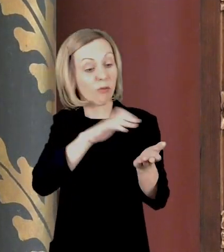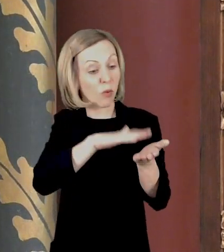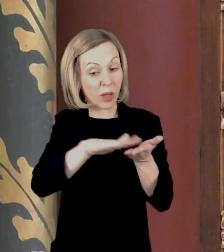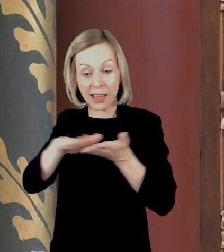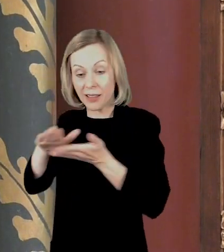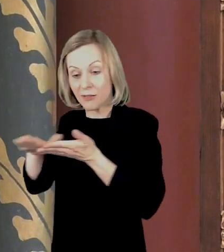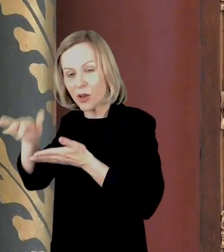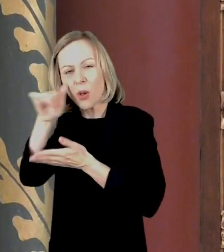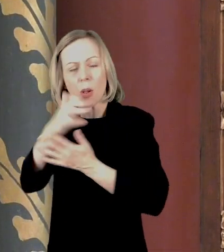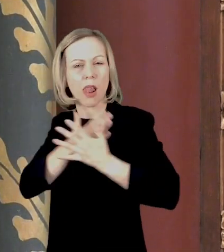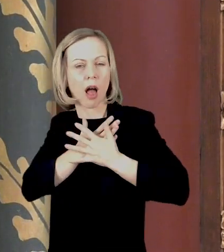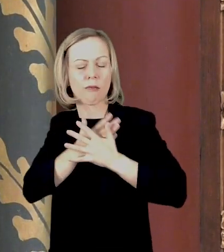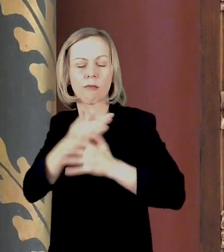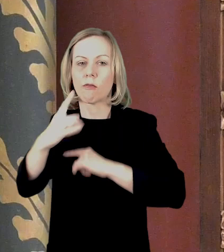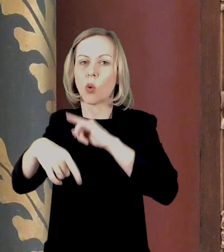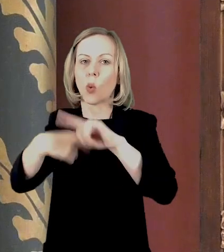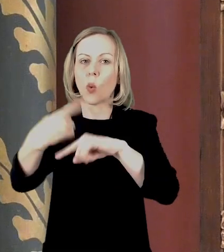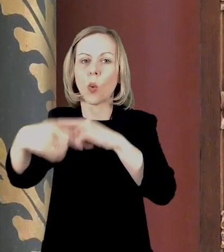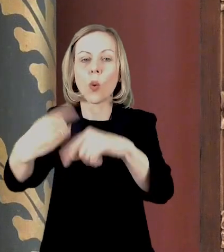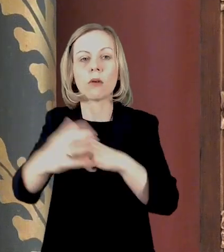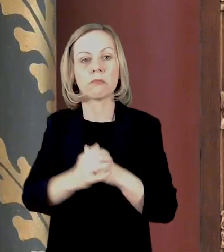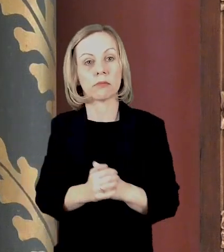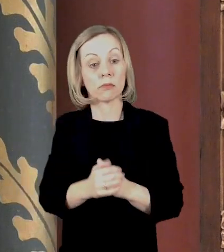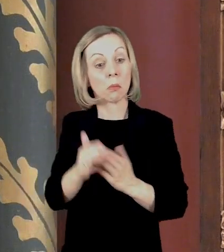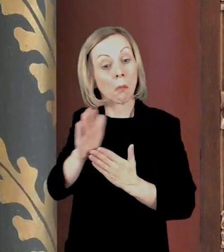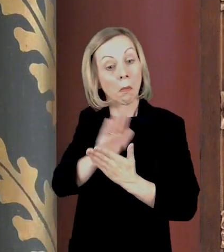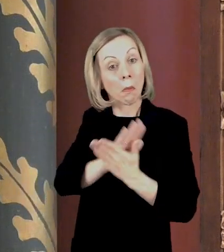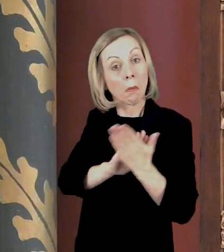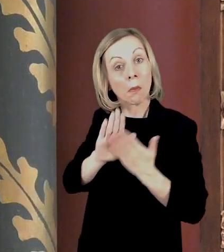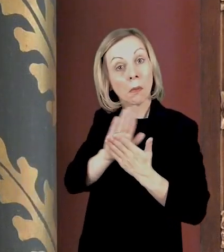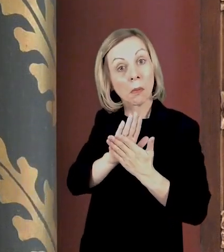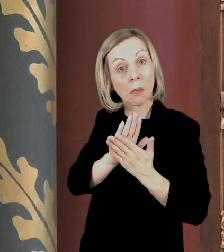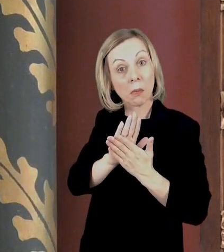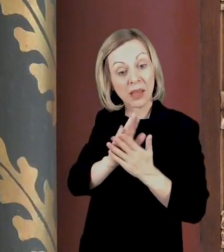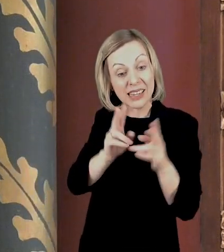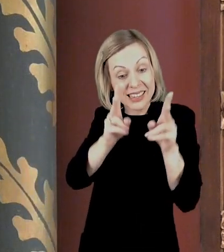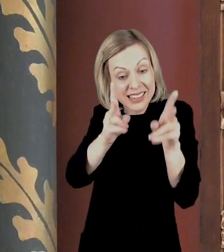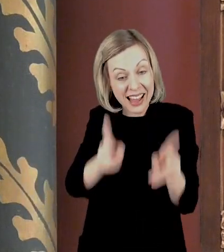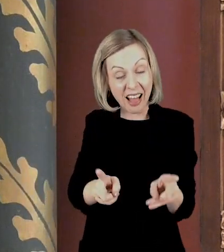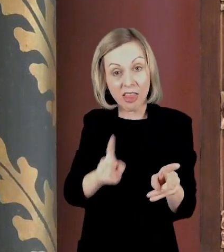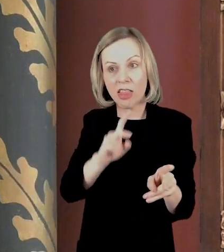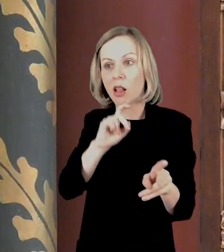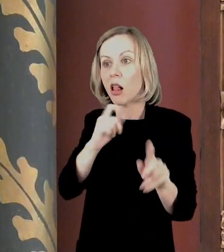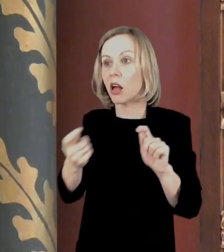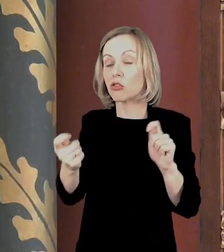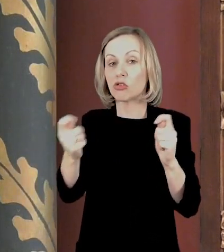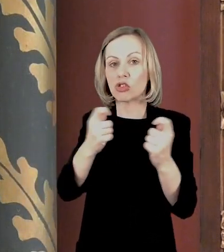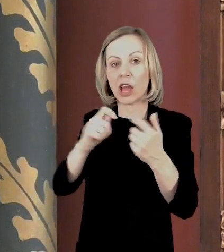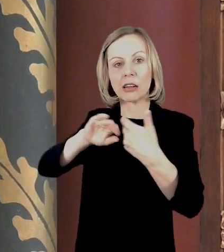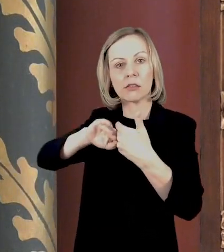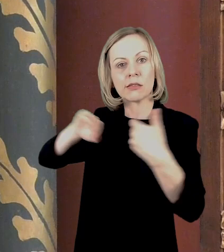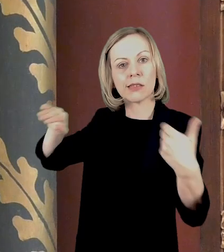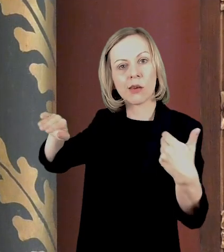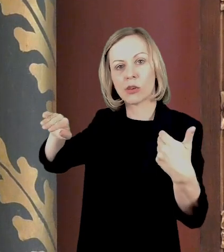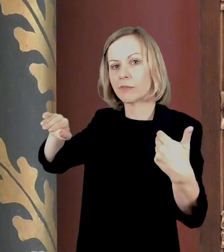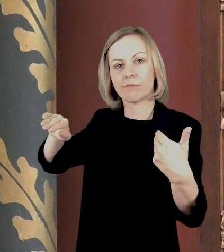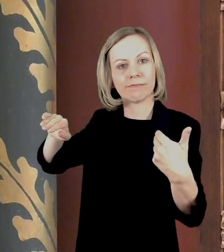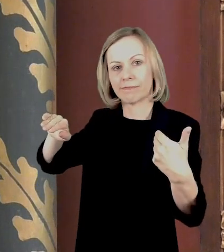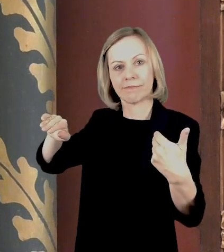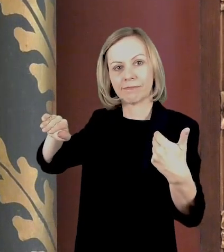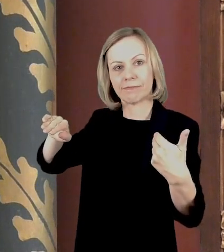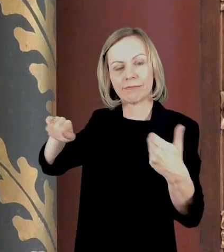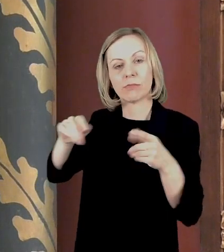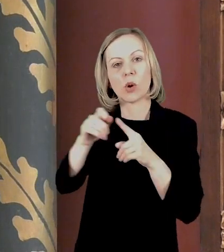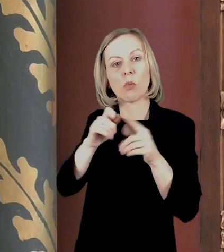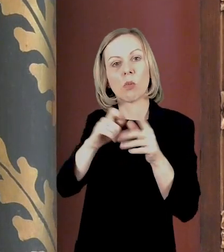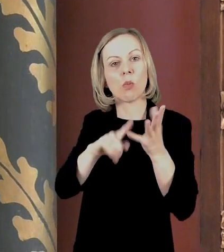eternally. Nothing, not even death, can change that or separate us from the love of God. That's